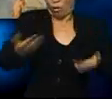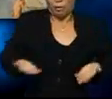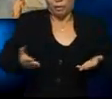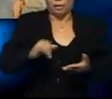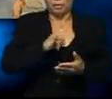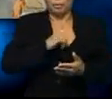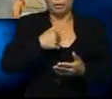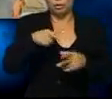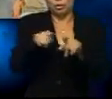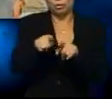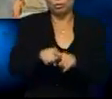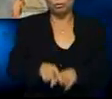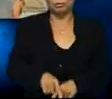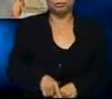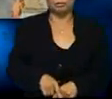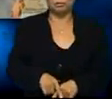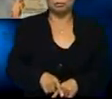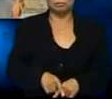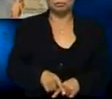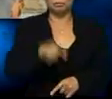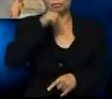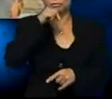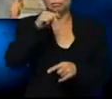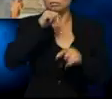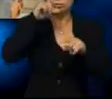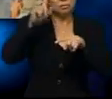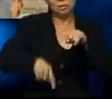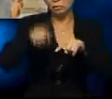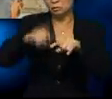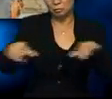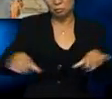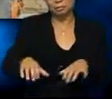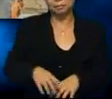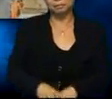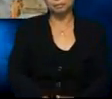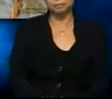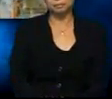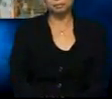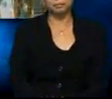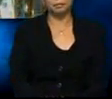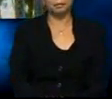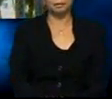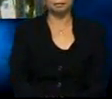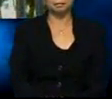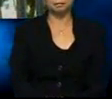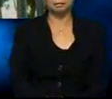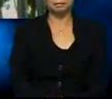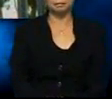here. Me too. I wonder if it's a trick question. It just doesn't seem possible.